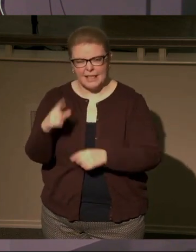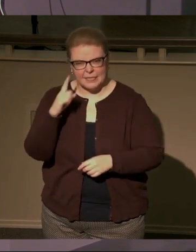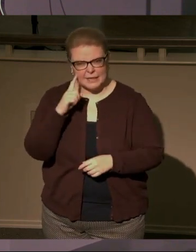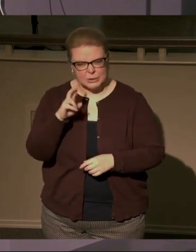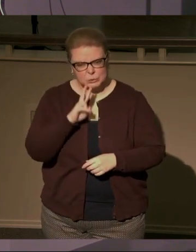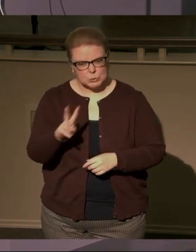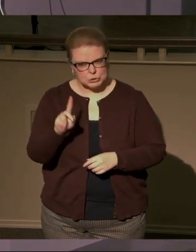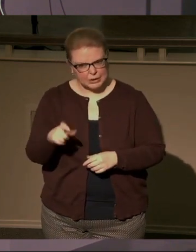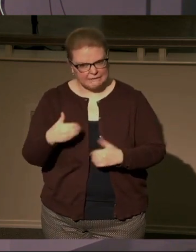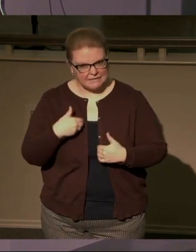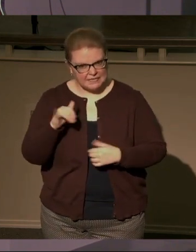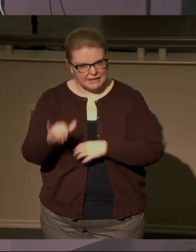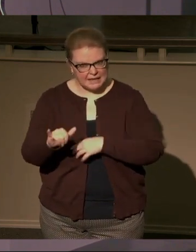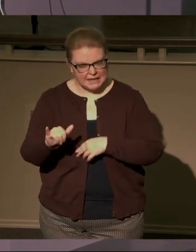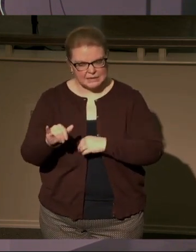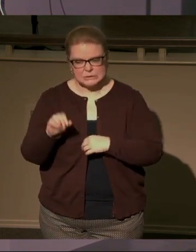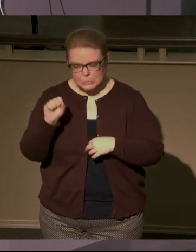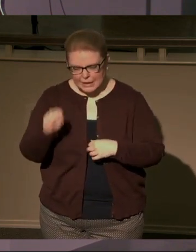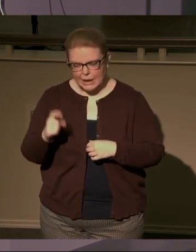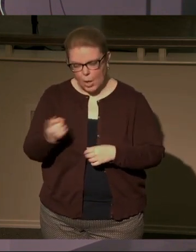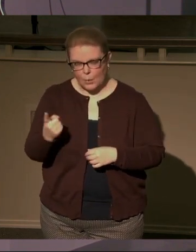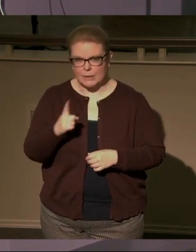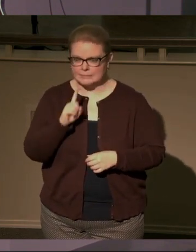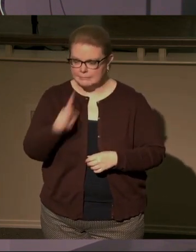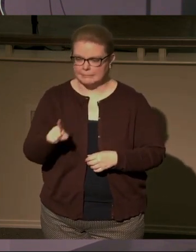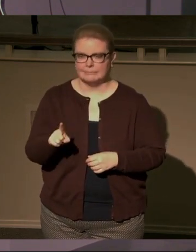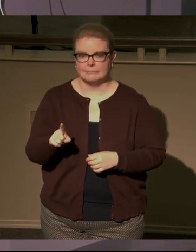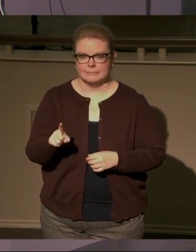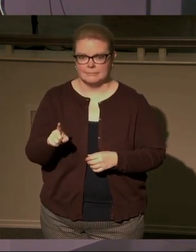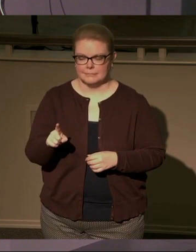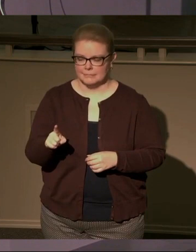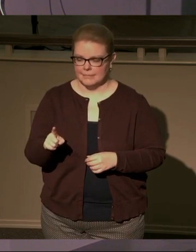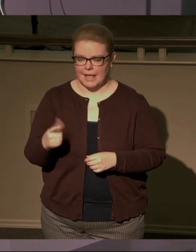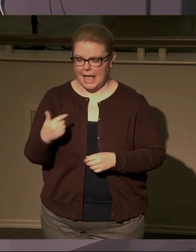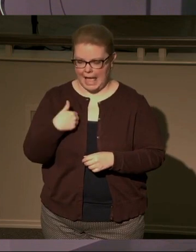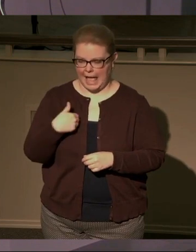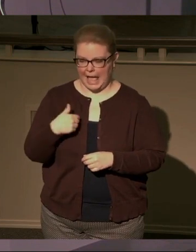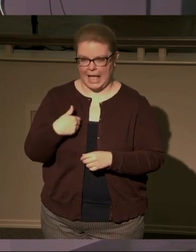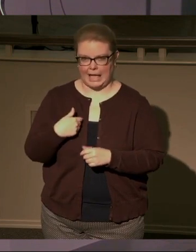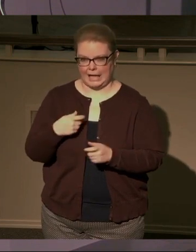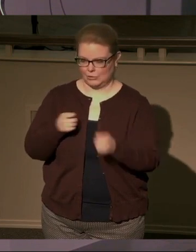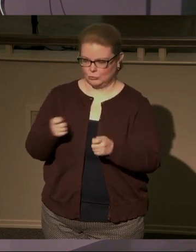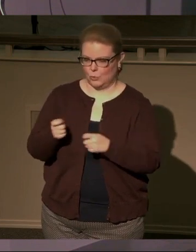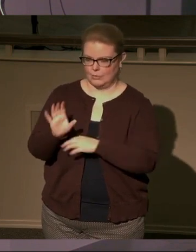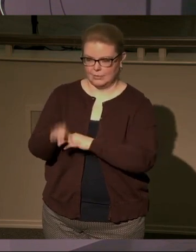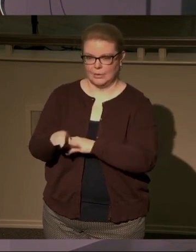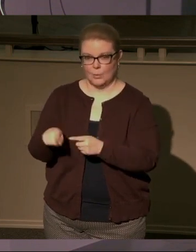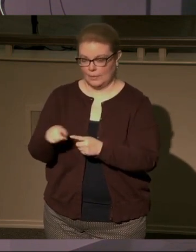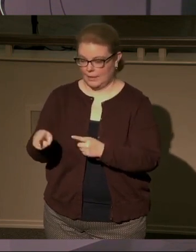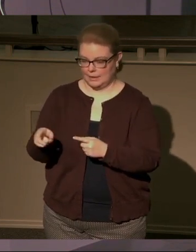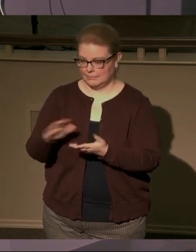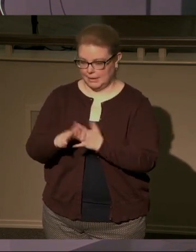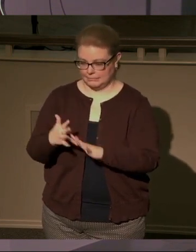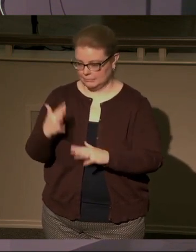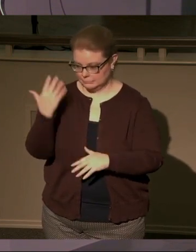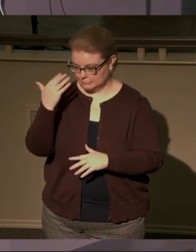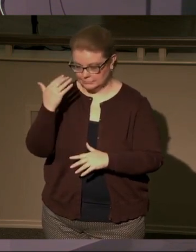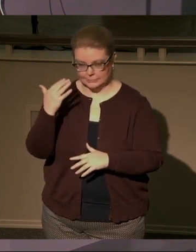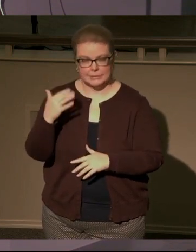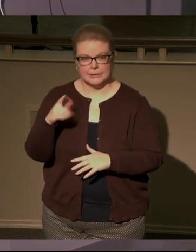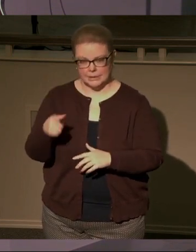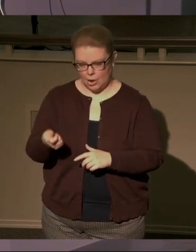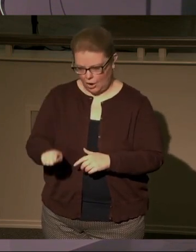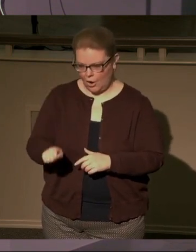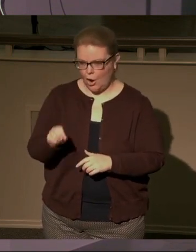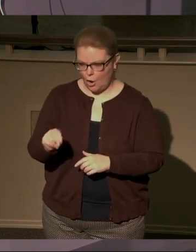come equipped with those, so you could always go to manual override when the kid's out of order, right? You can switch it on, you can